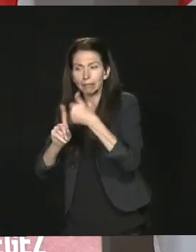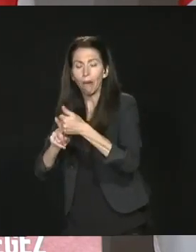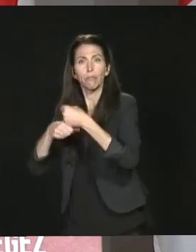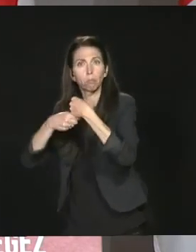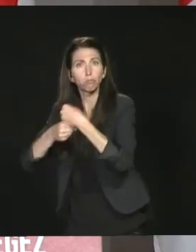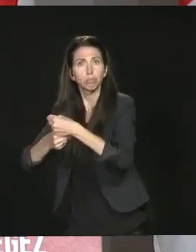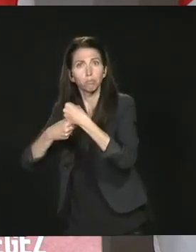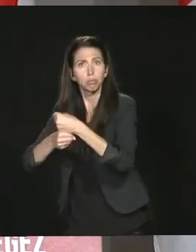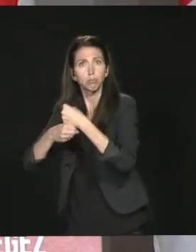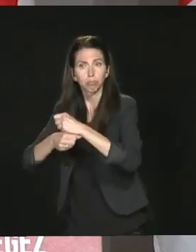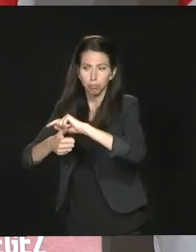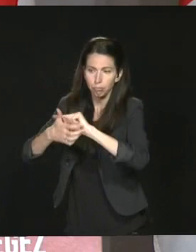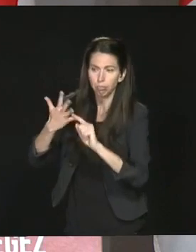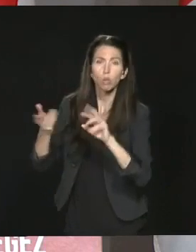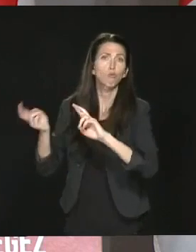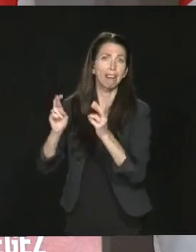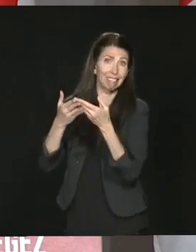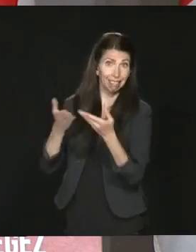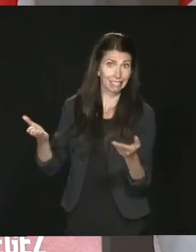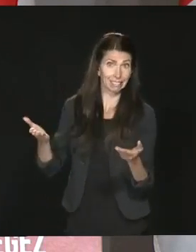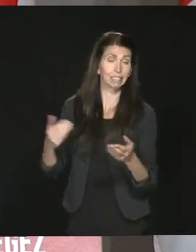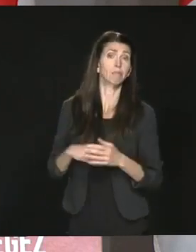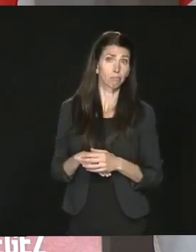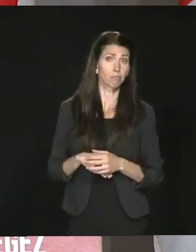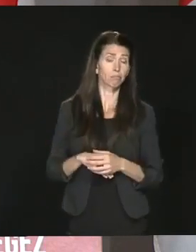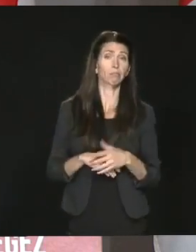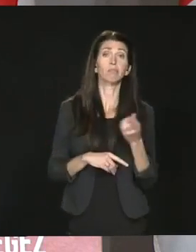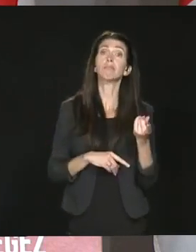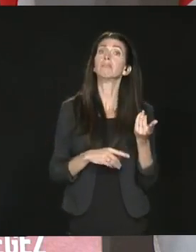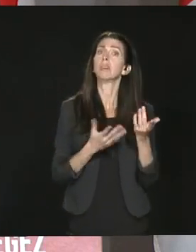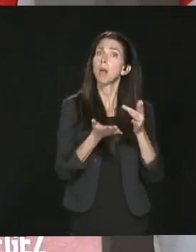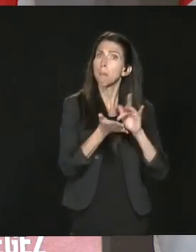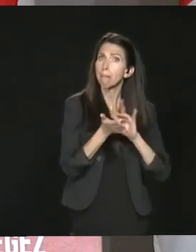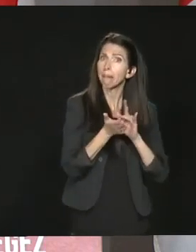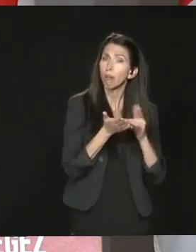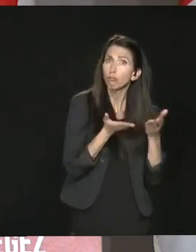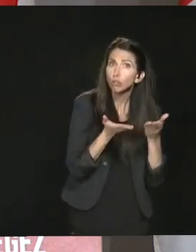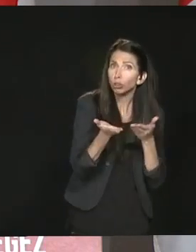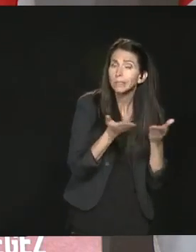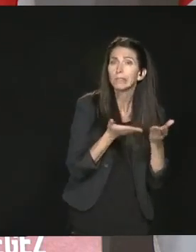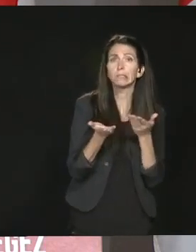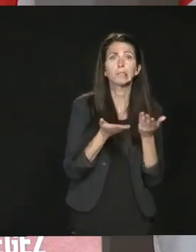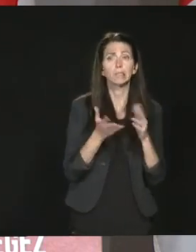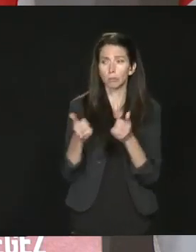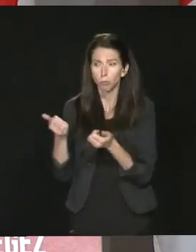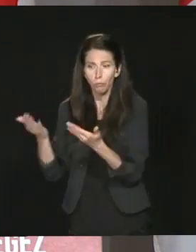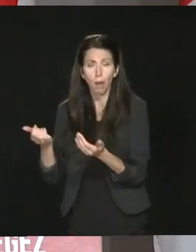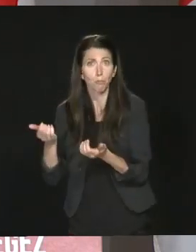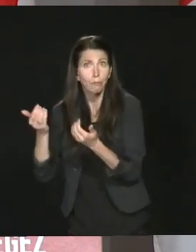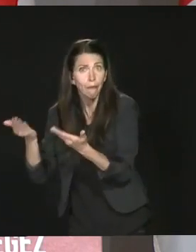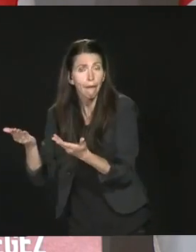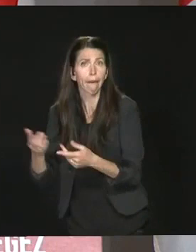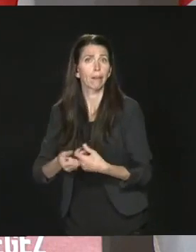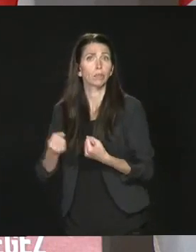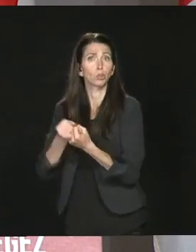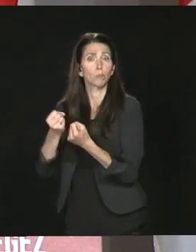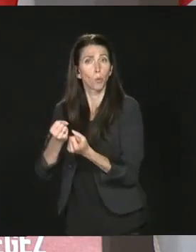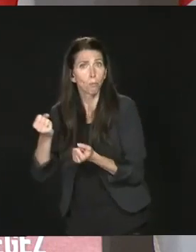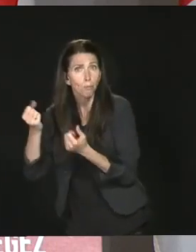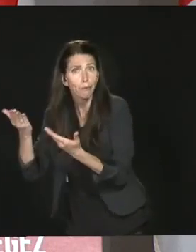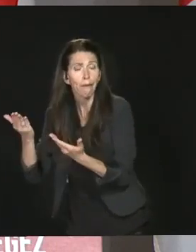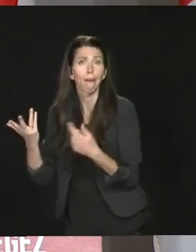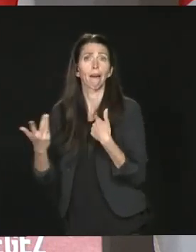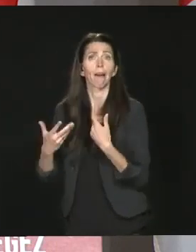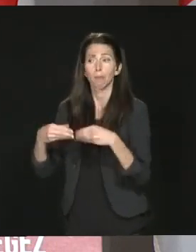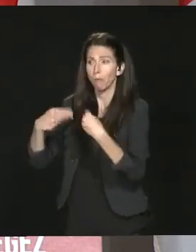There have been medical services and supports provided to those who required it, testing and and tracing has been effective and comprehensive in